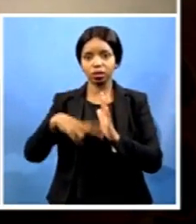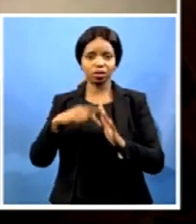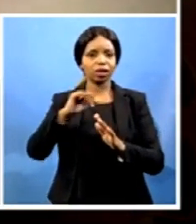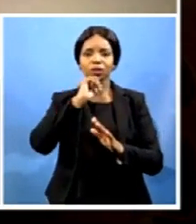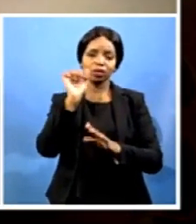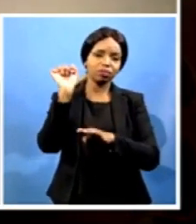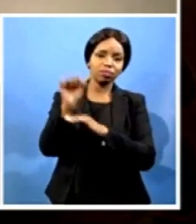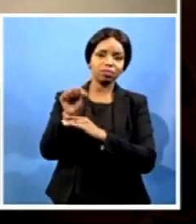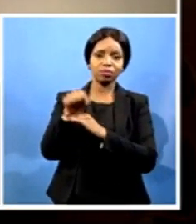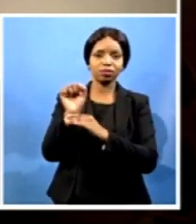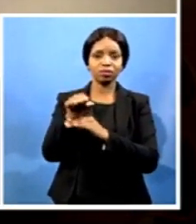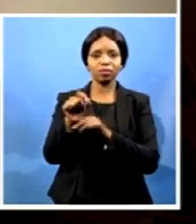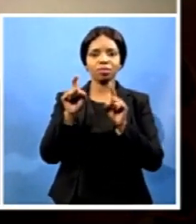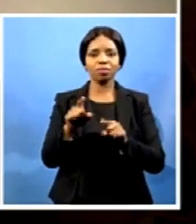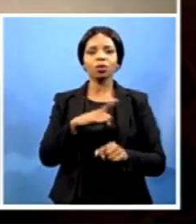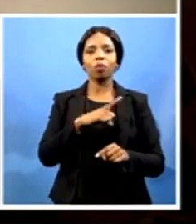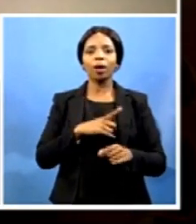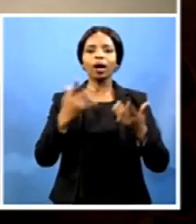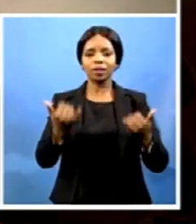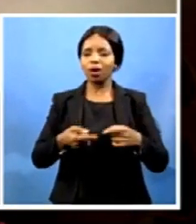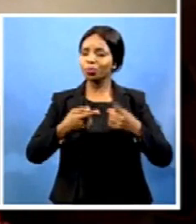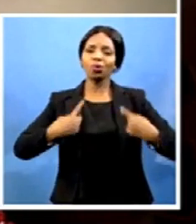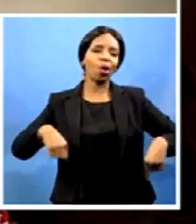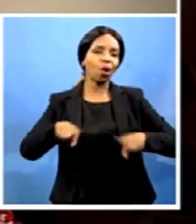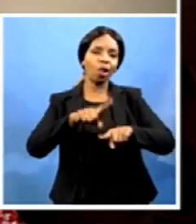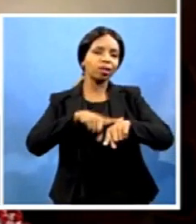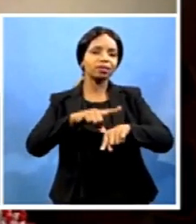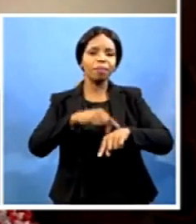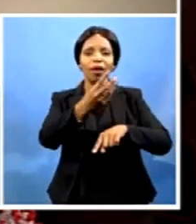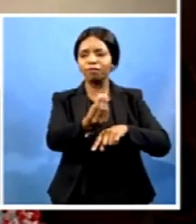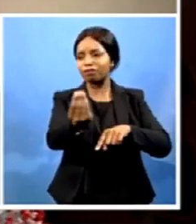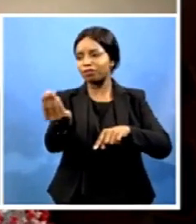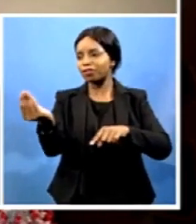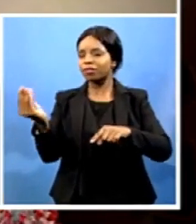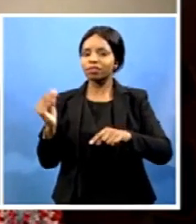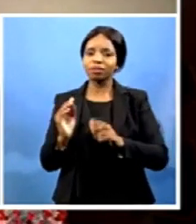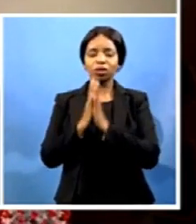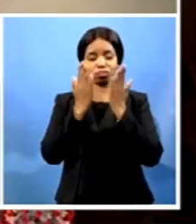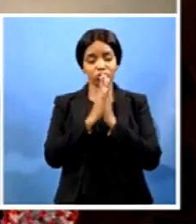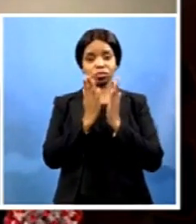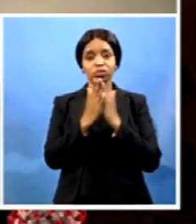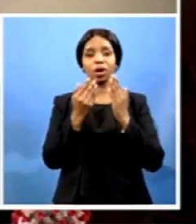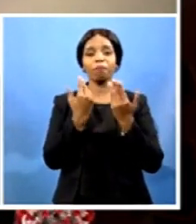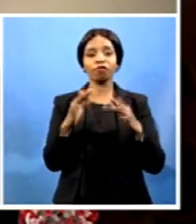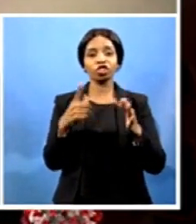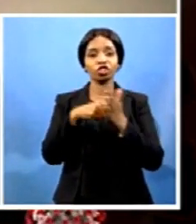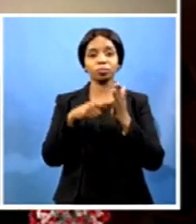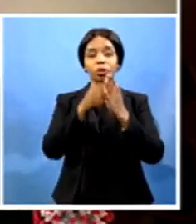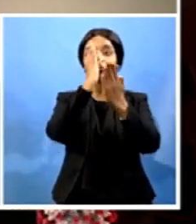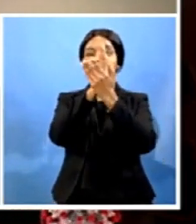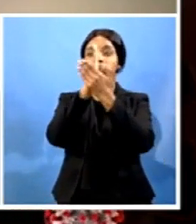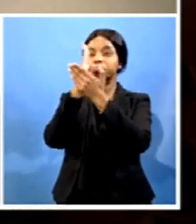the time to read all the books in our shelves that we have bought, and some we have never even had the opportunity to read